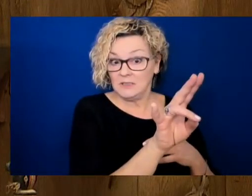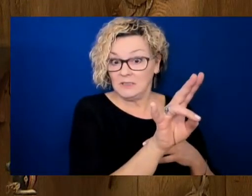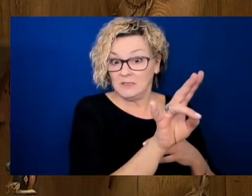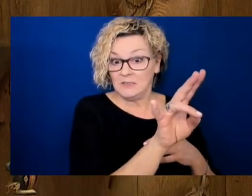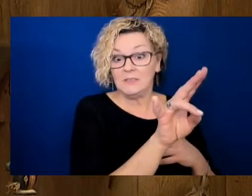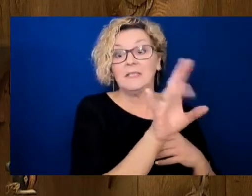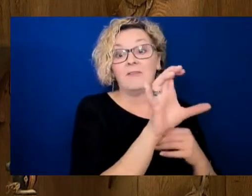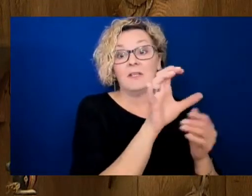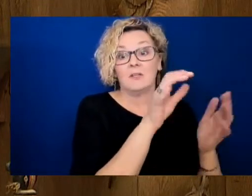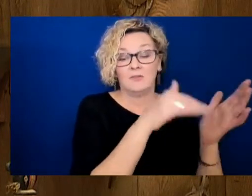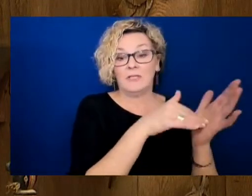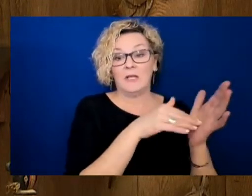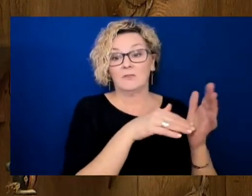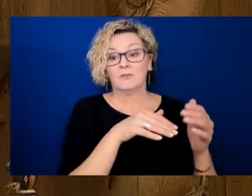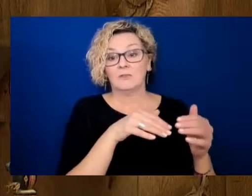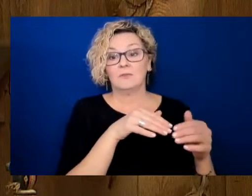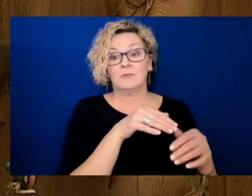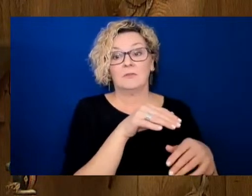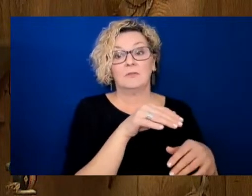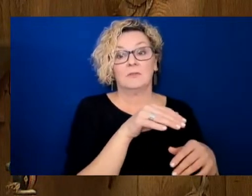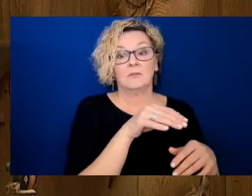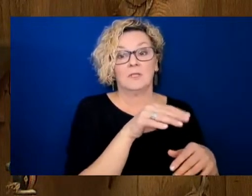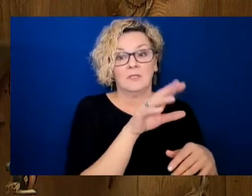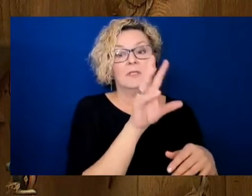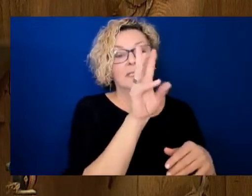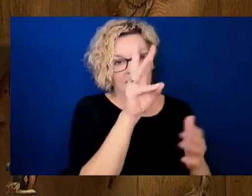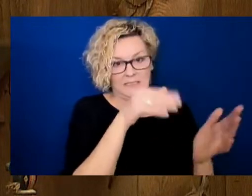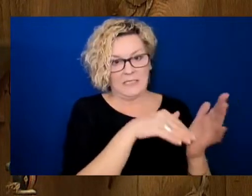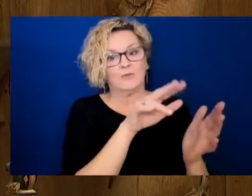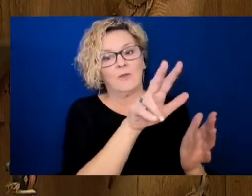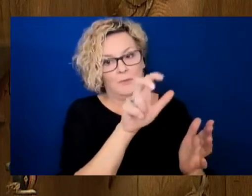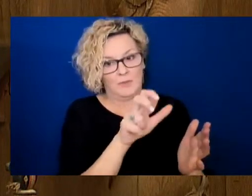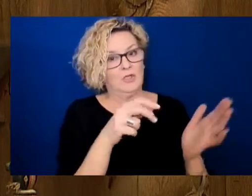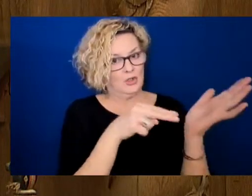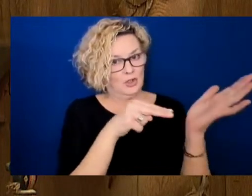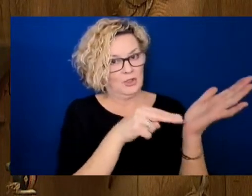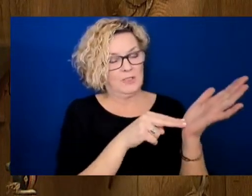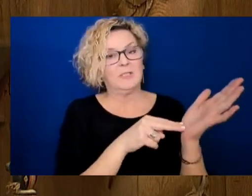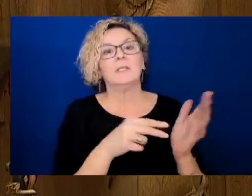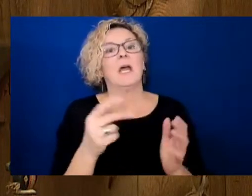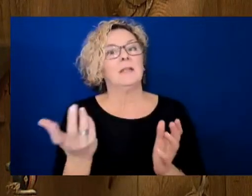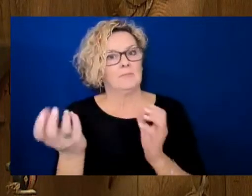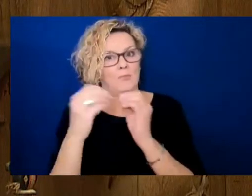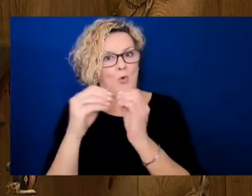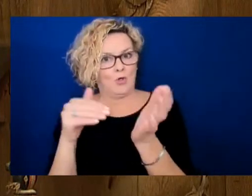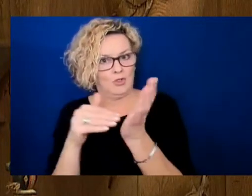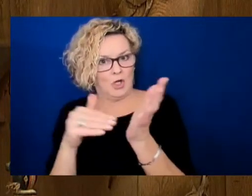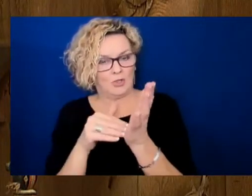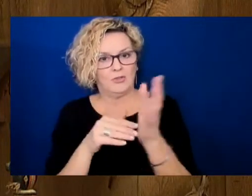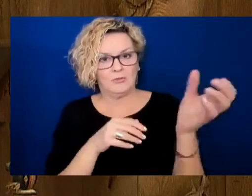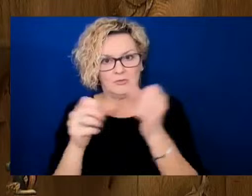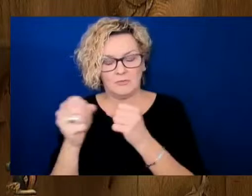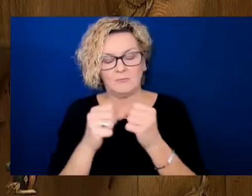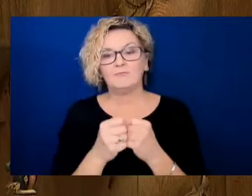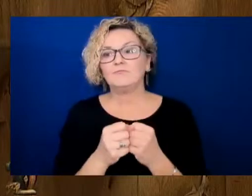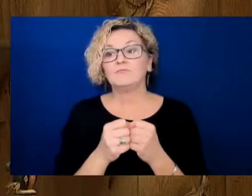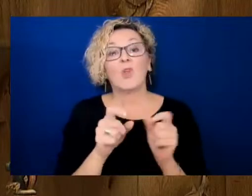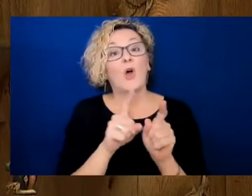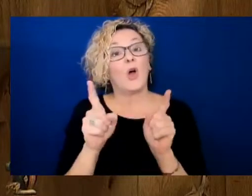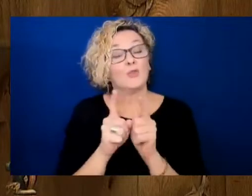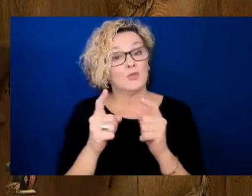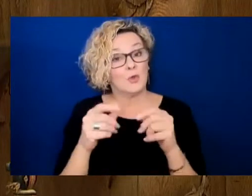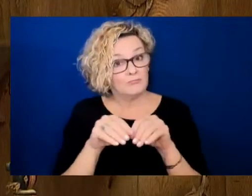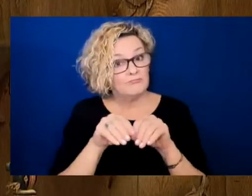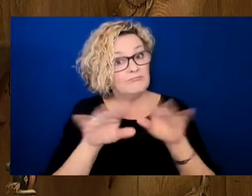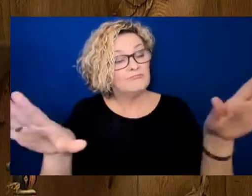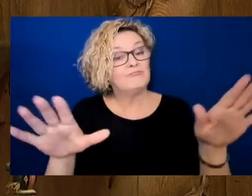We are leading the country with better and faster ways to prevent and detect cervical cancer. Last month's launch of the